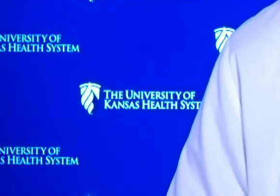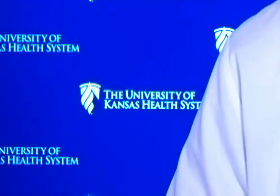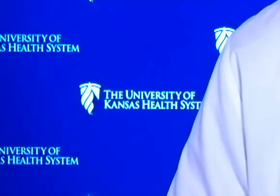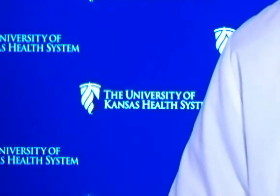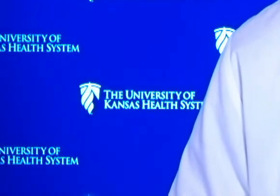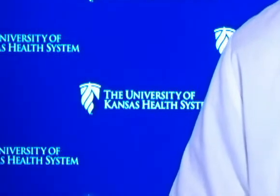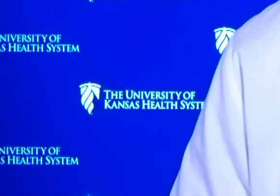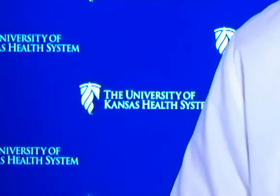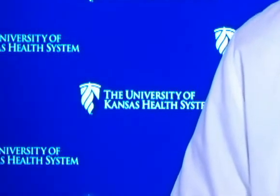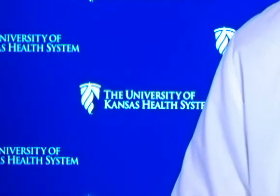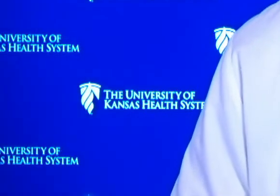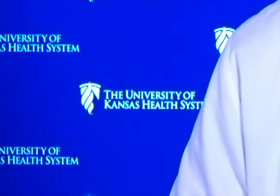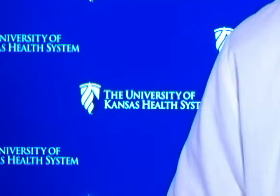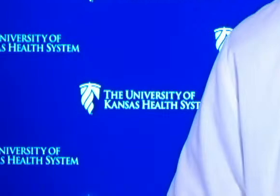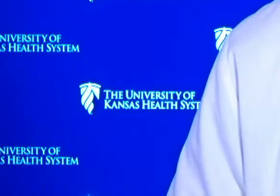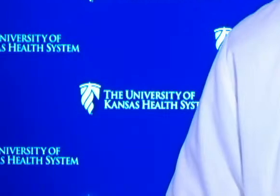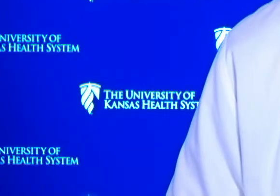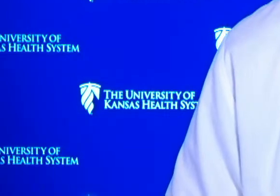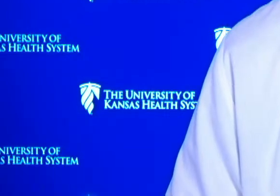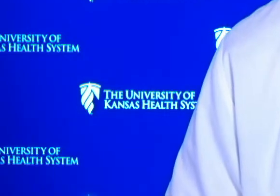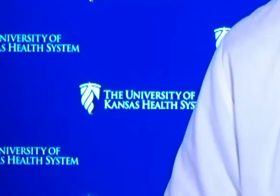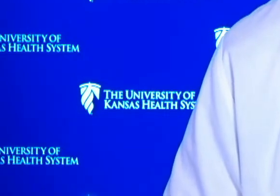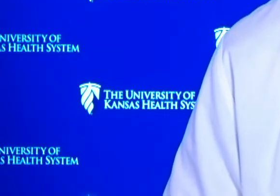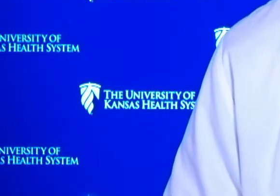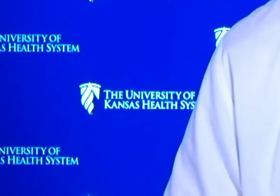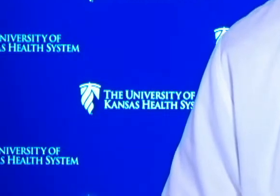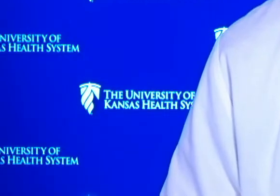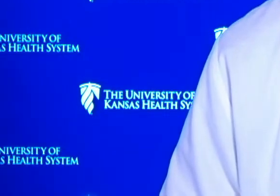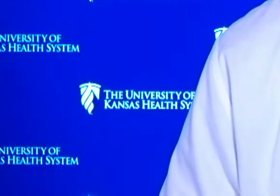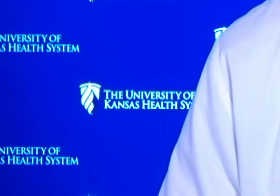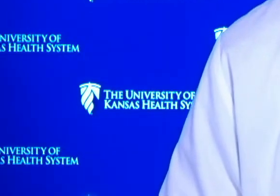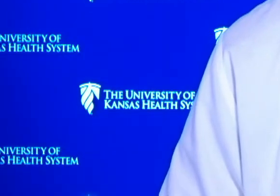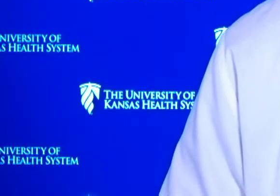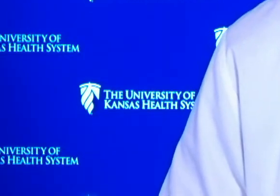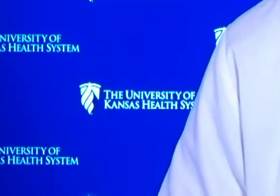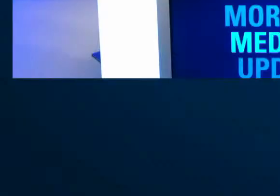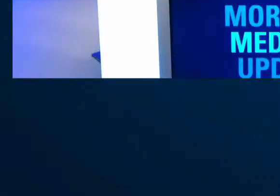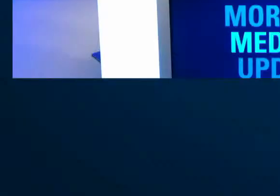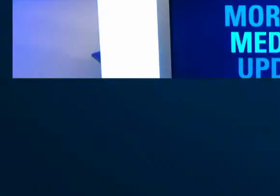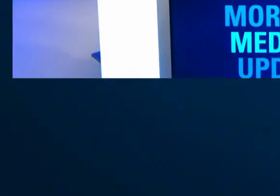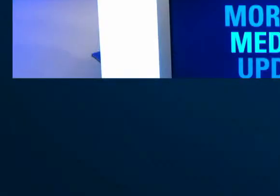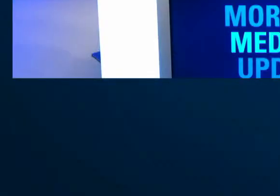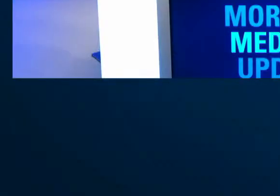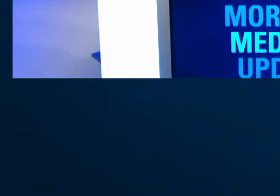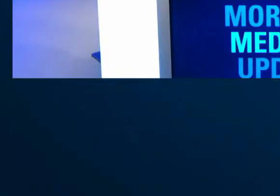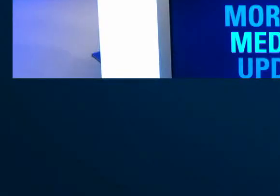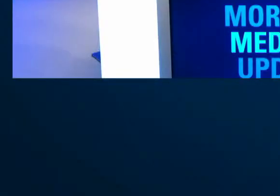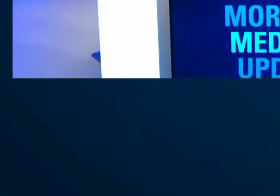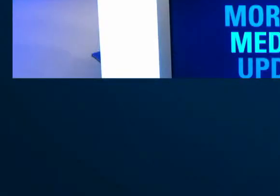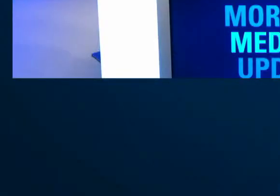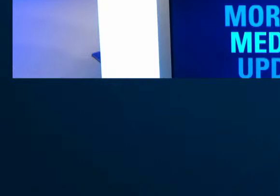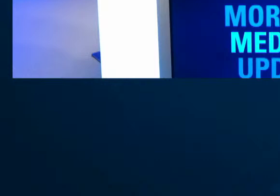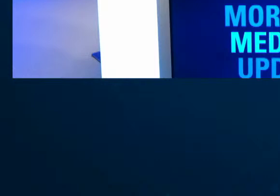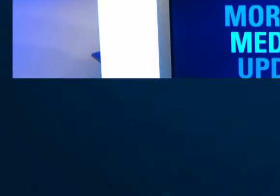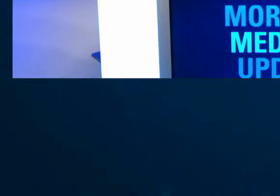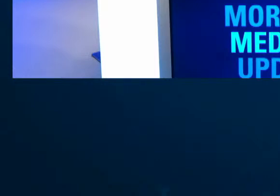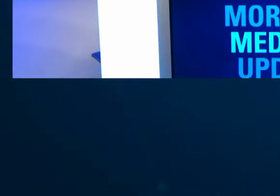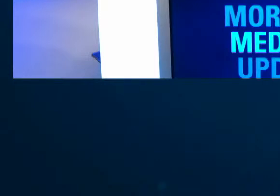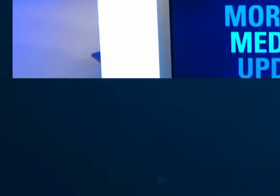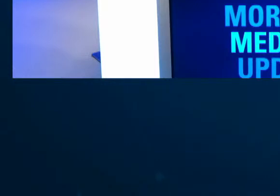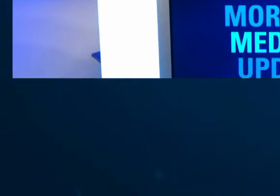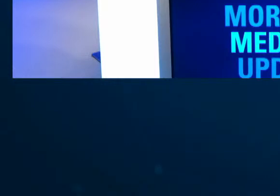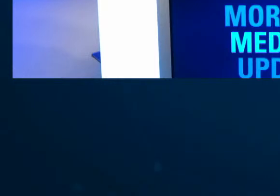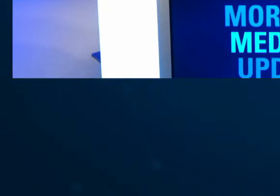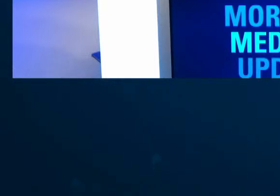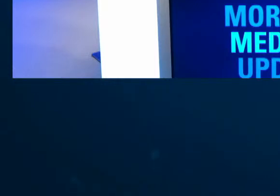again, that is such an important thing because their hospital capacity is just smaller than ours. And yeah, we keep seeing this spreading across the country. We got a